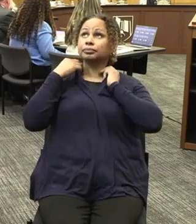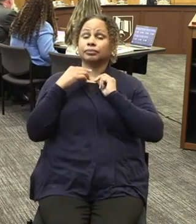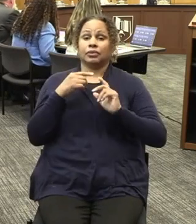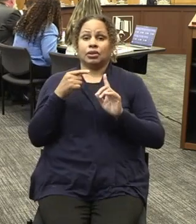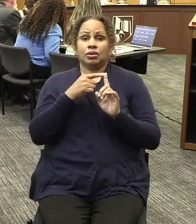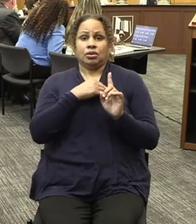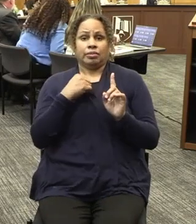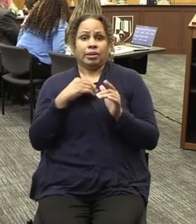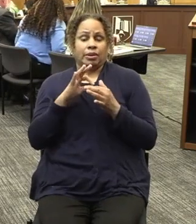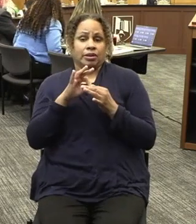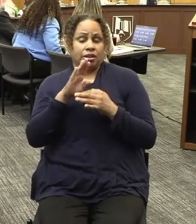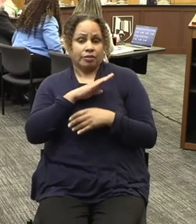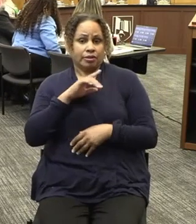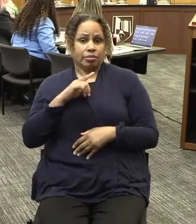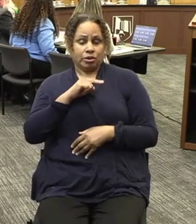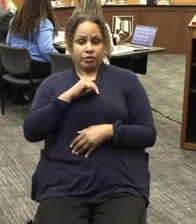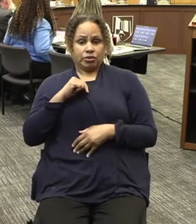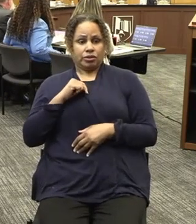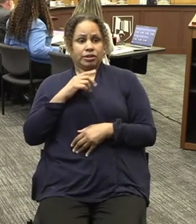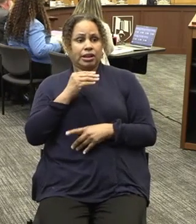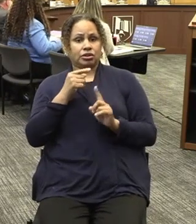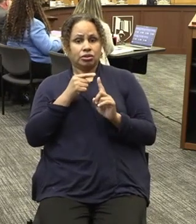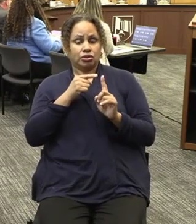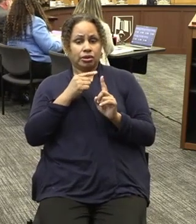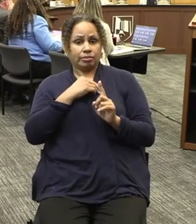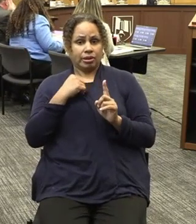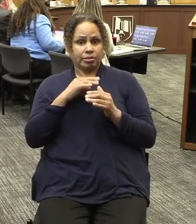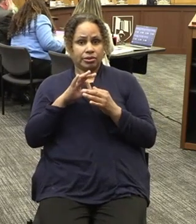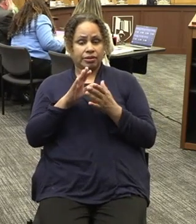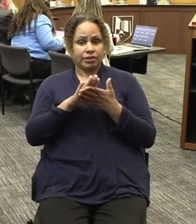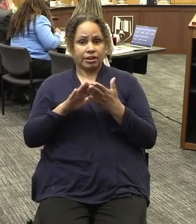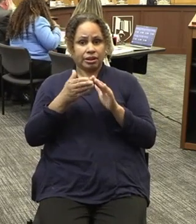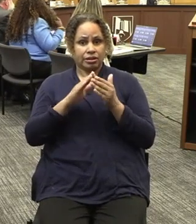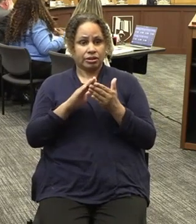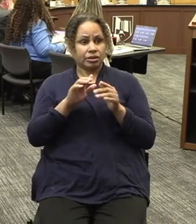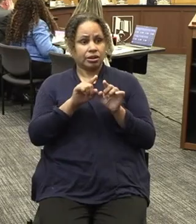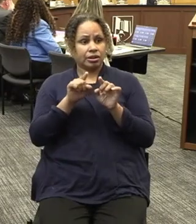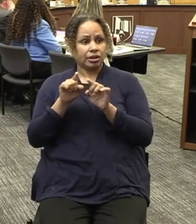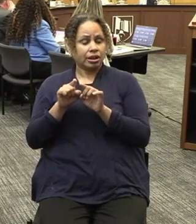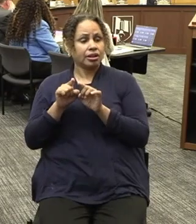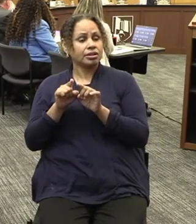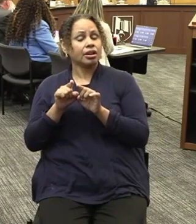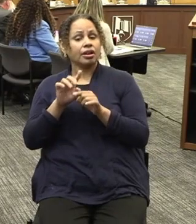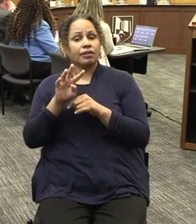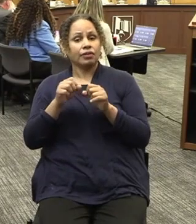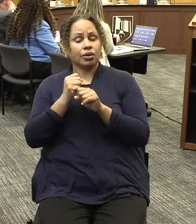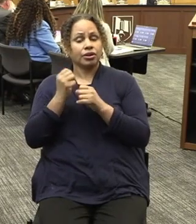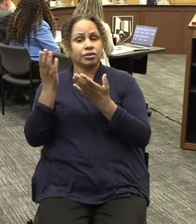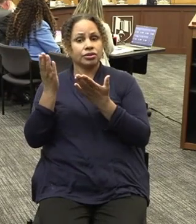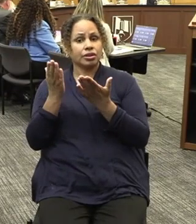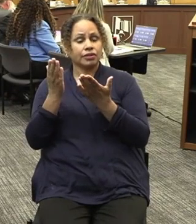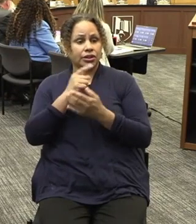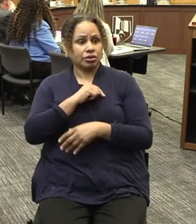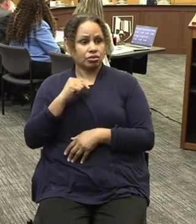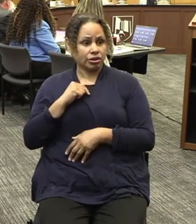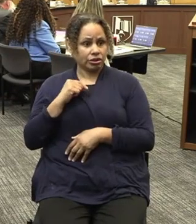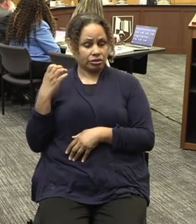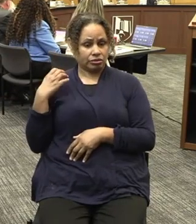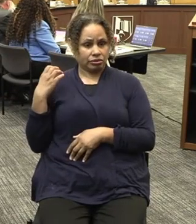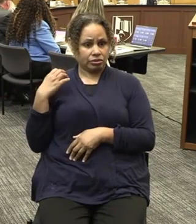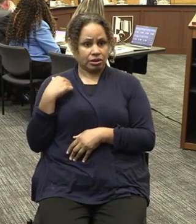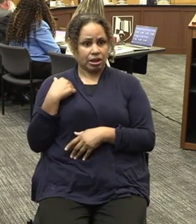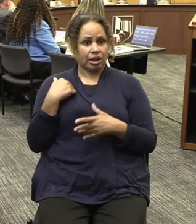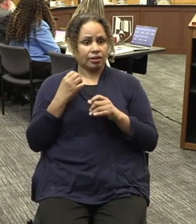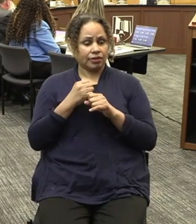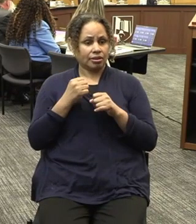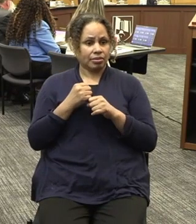in the Joliet Junior College community, after 4 years of serving as chairman of the Board of Trustees, I have made the difficult decision to resign from